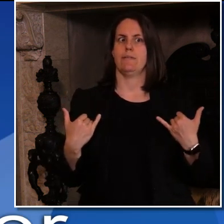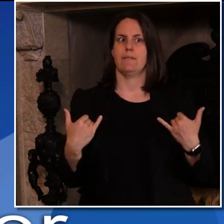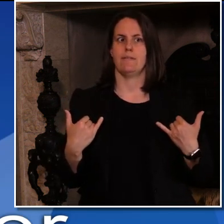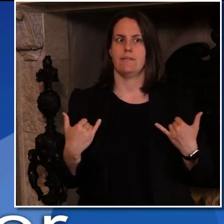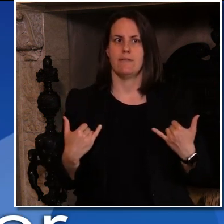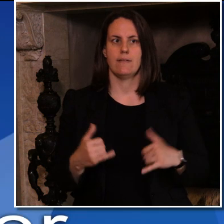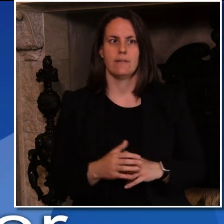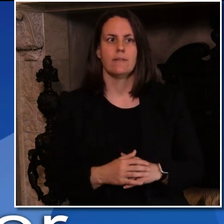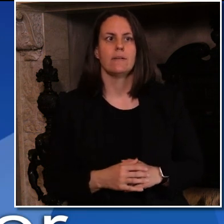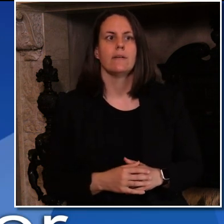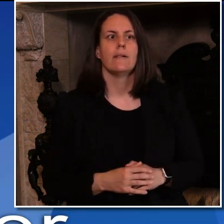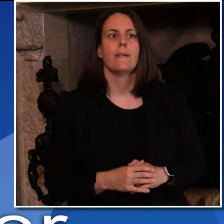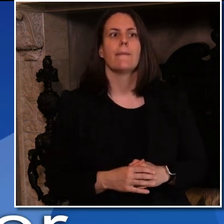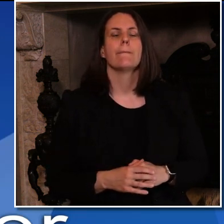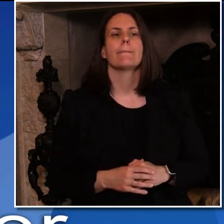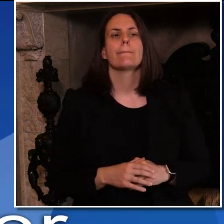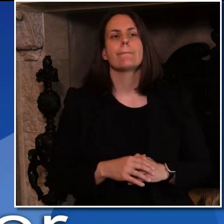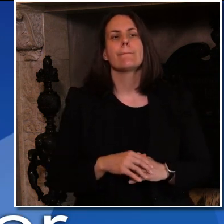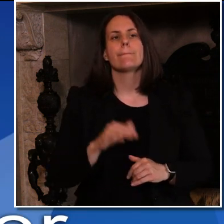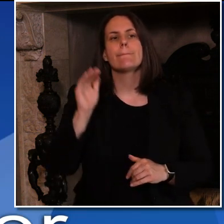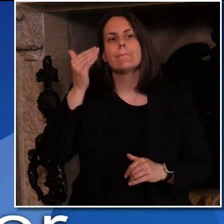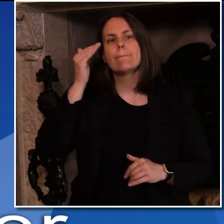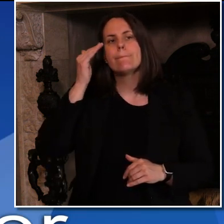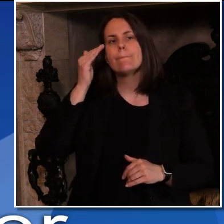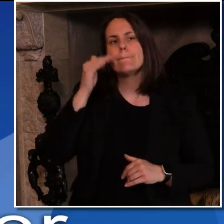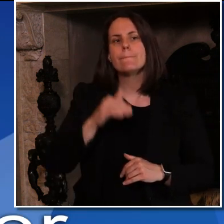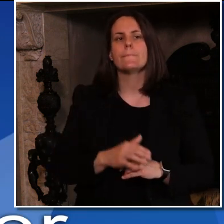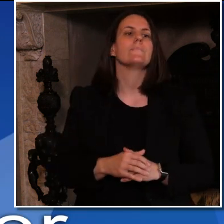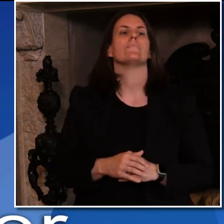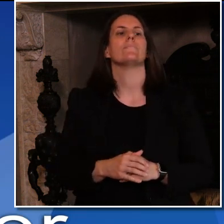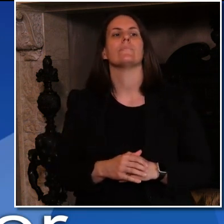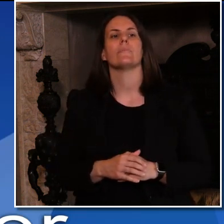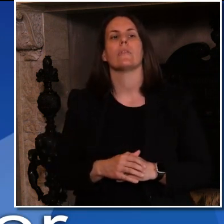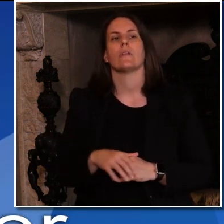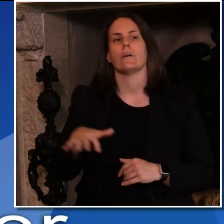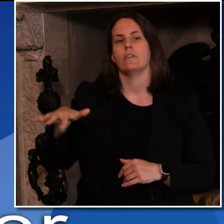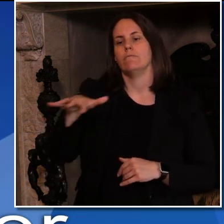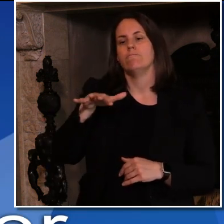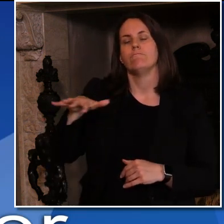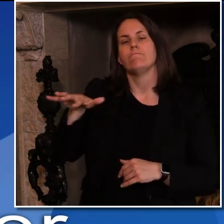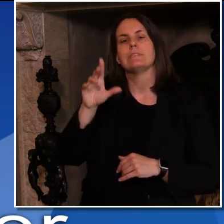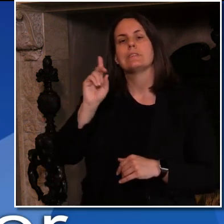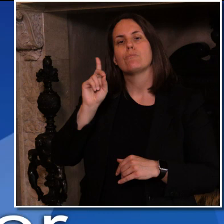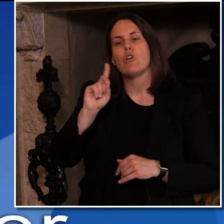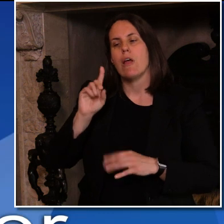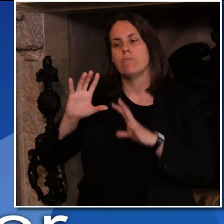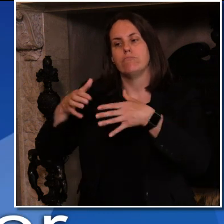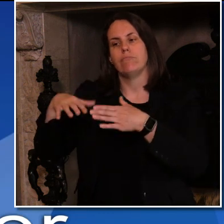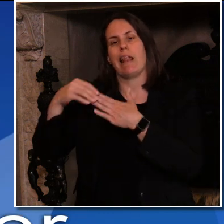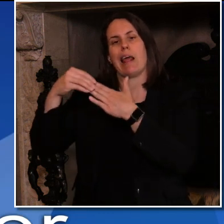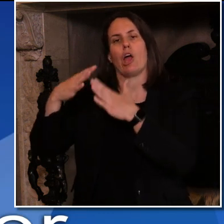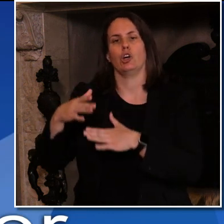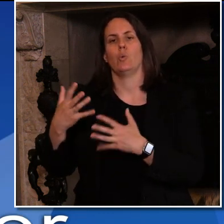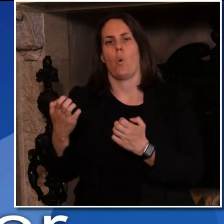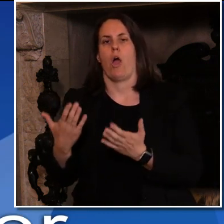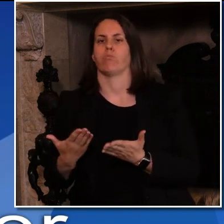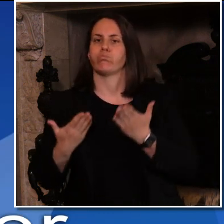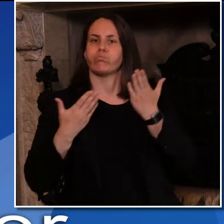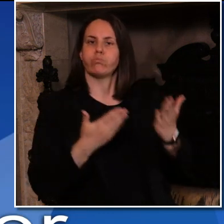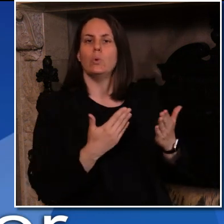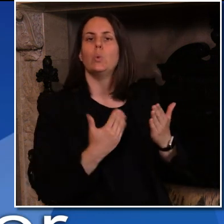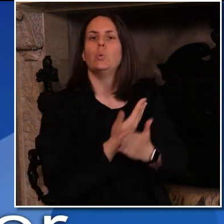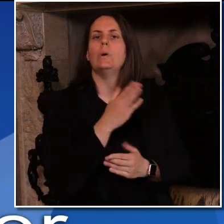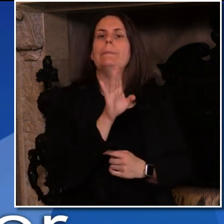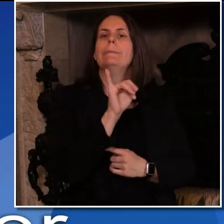the medical supply chain due to shortages of PPE and testing kits, as well as a general lack of oversight. In light of that